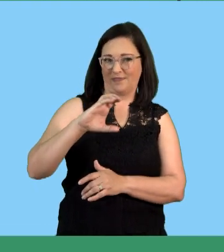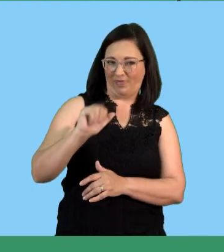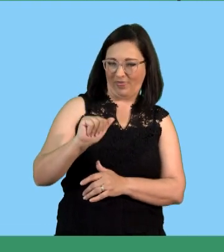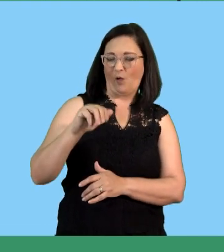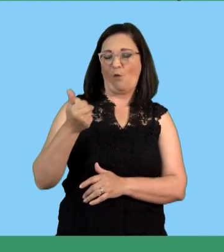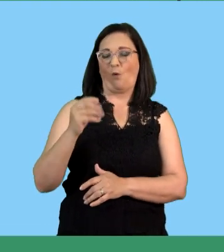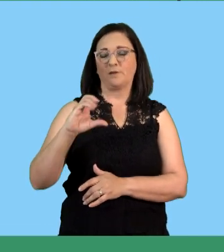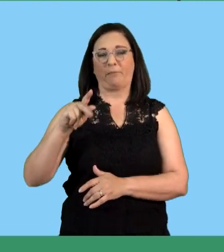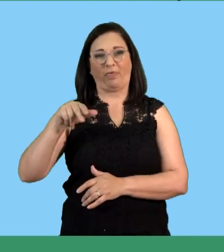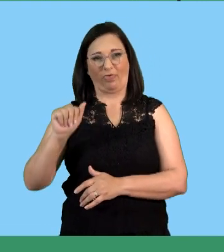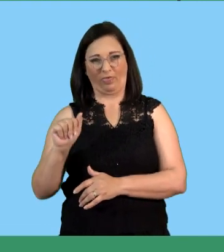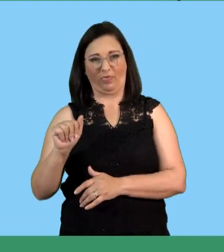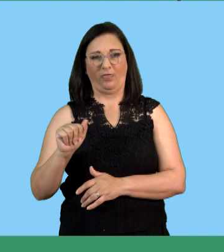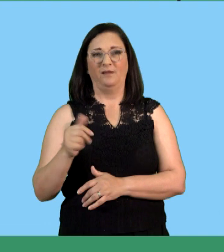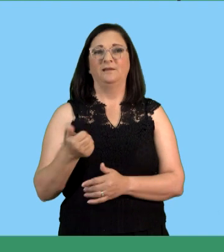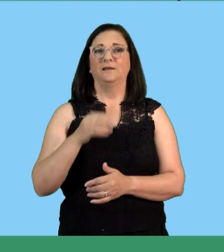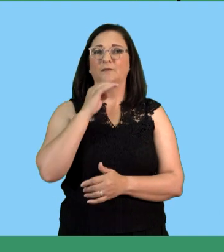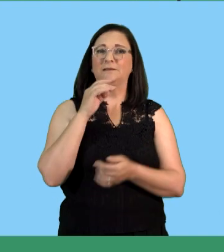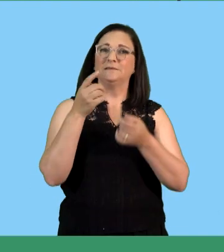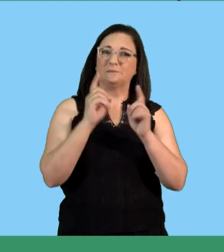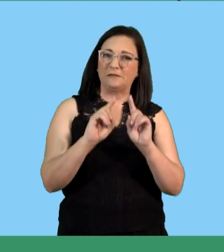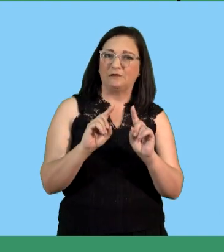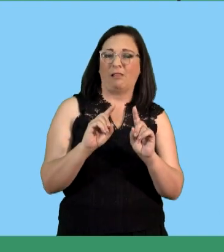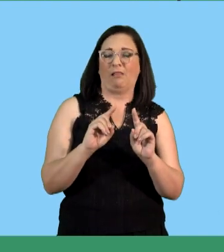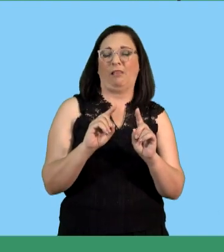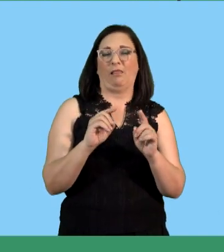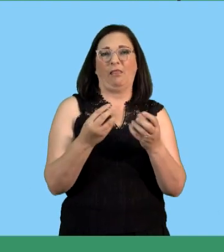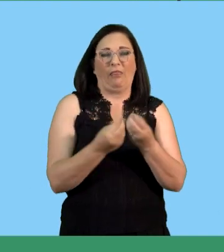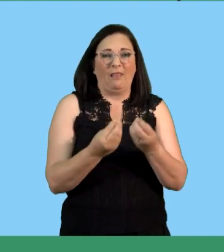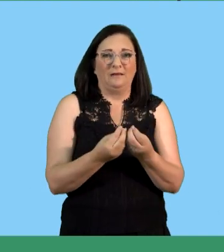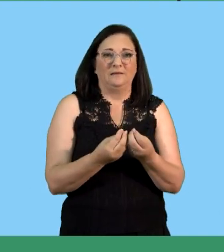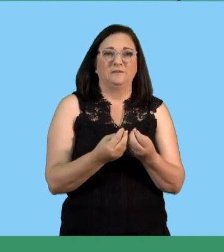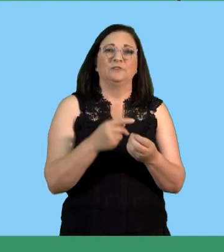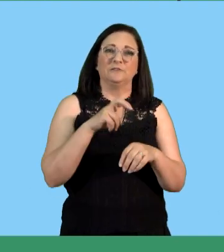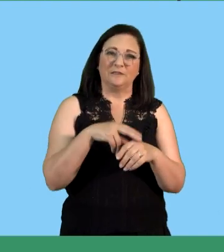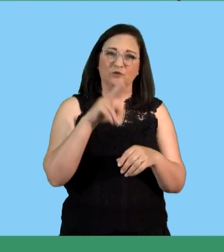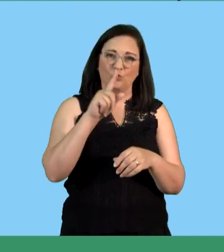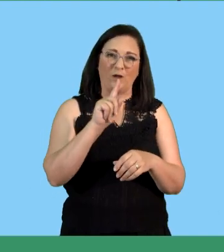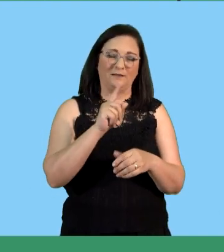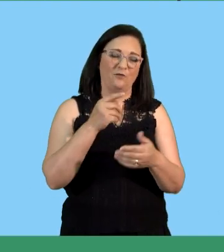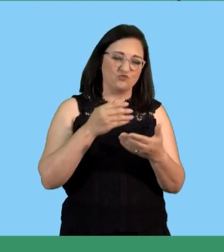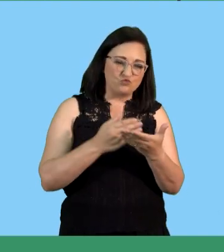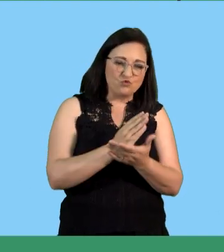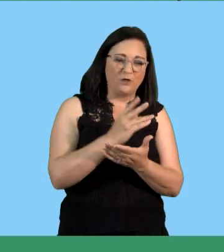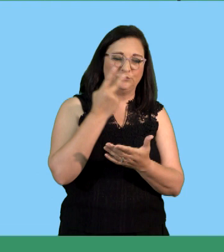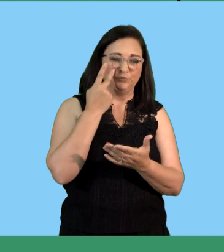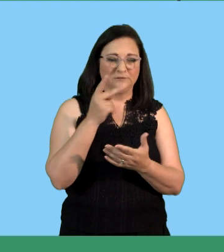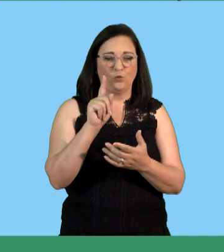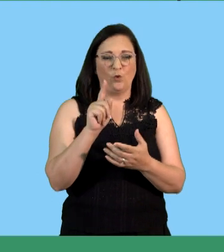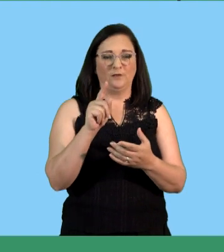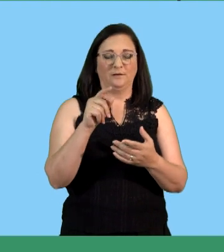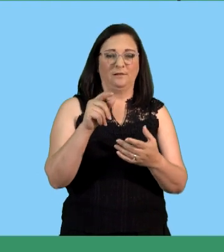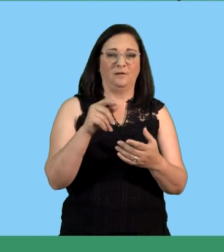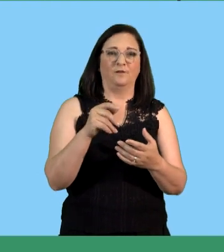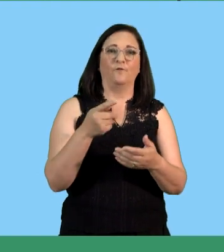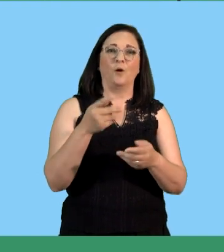So these are our special aspects. We're looking at the rights of consumers in terms